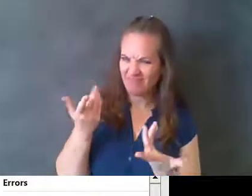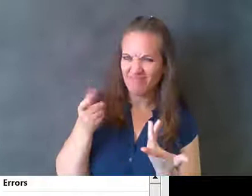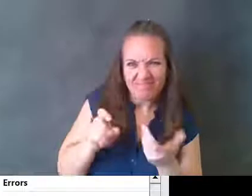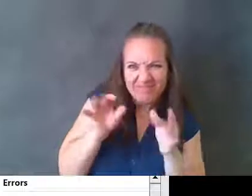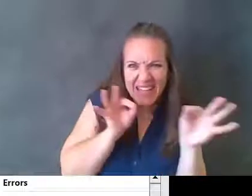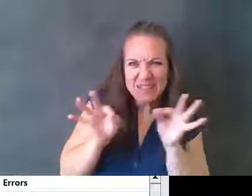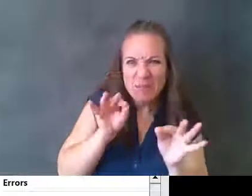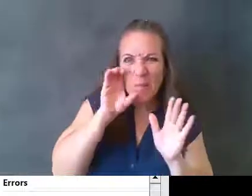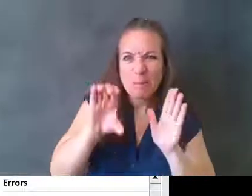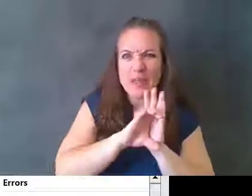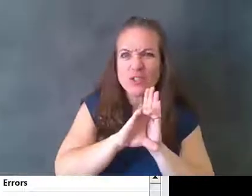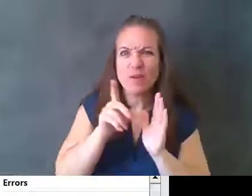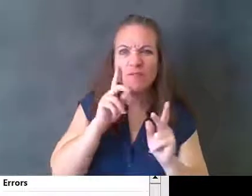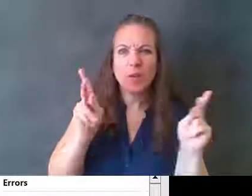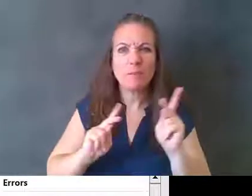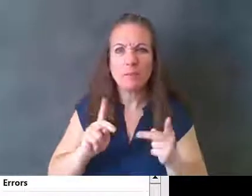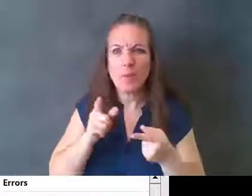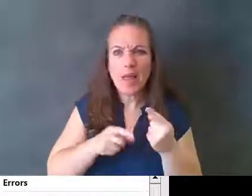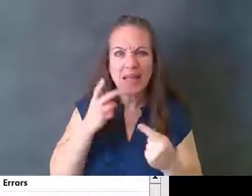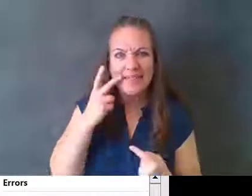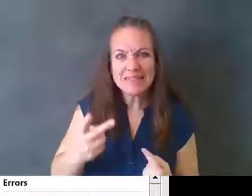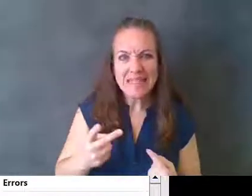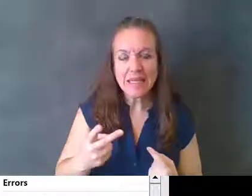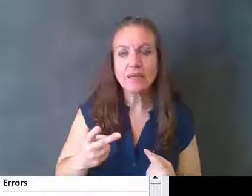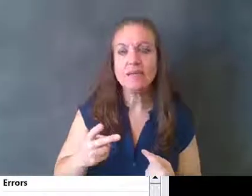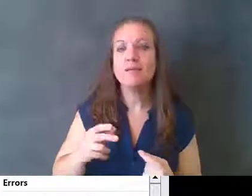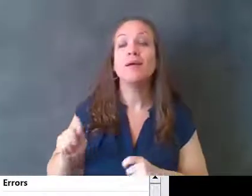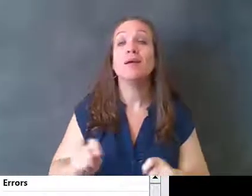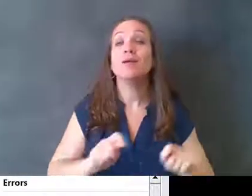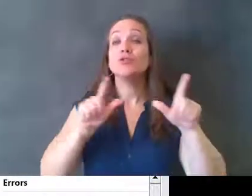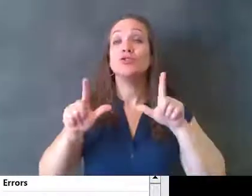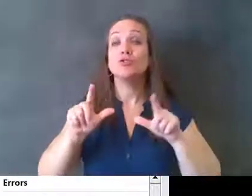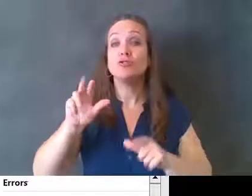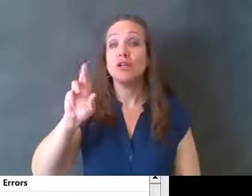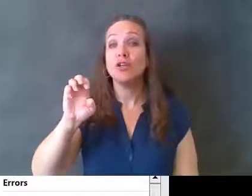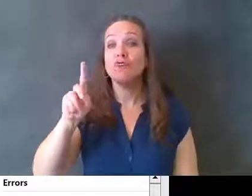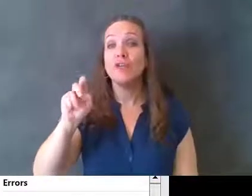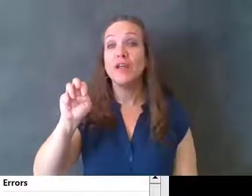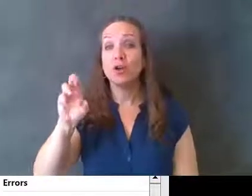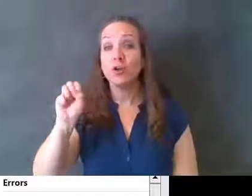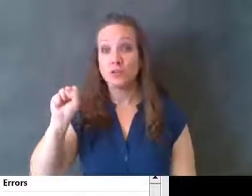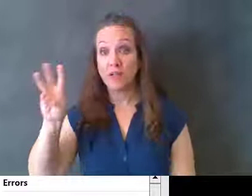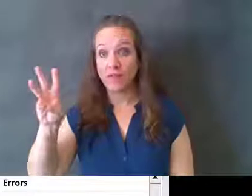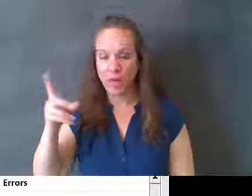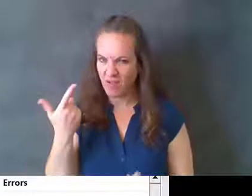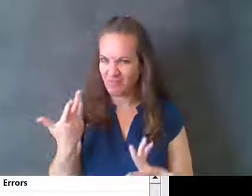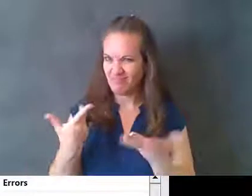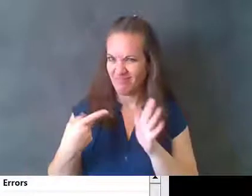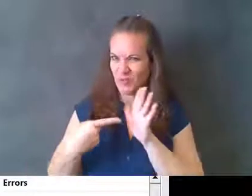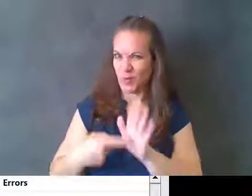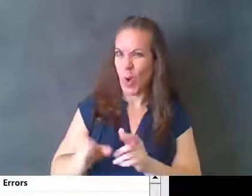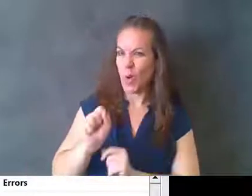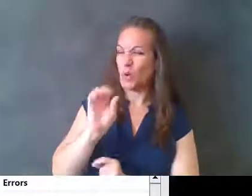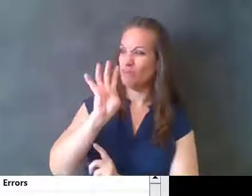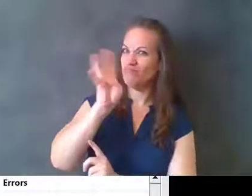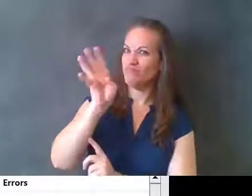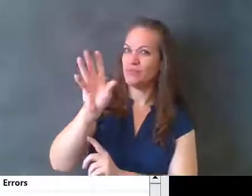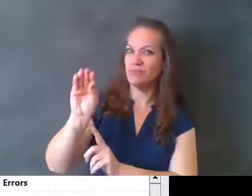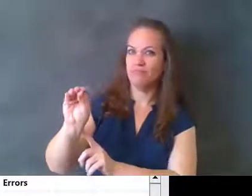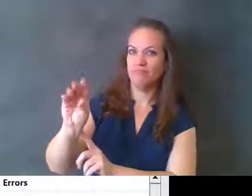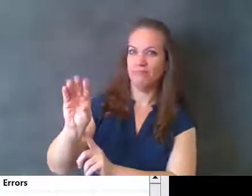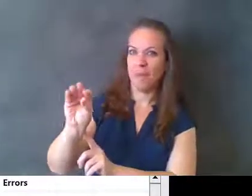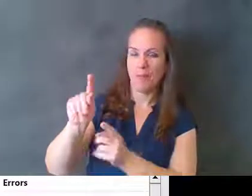screen. Screen readers read alternative text aloud, so it's the only information many have about the image.